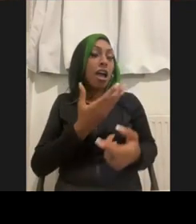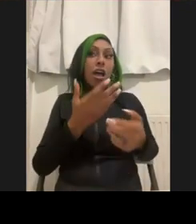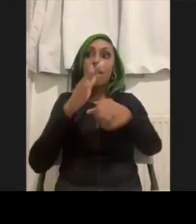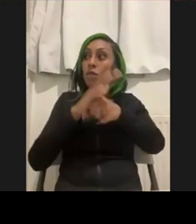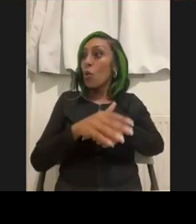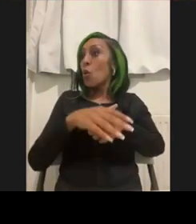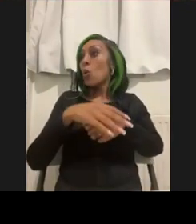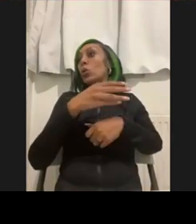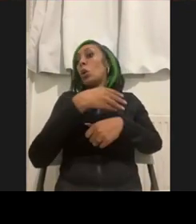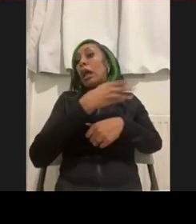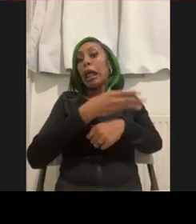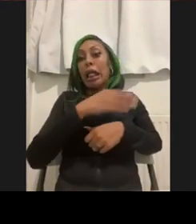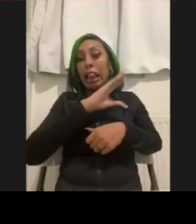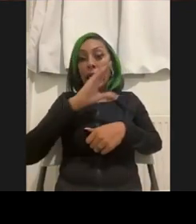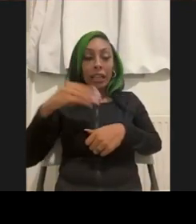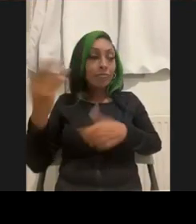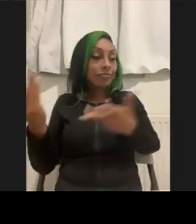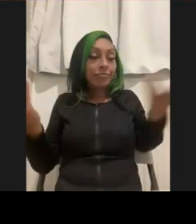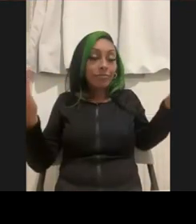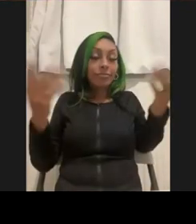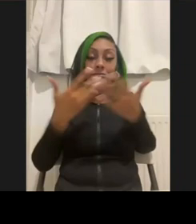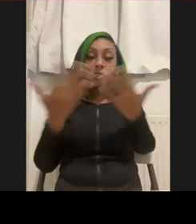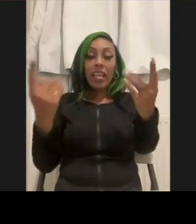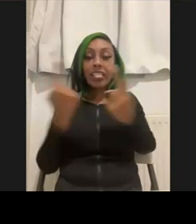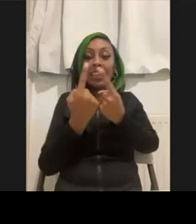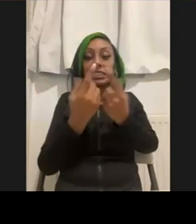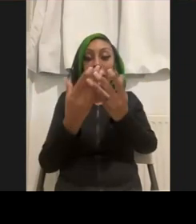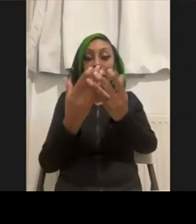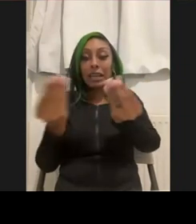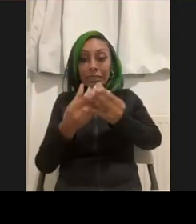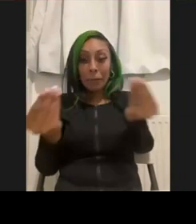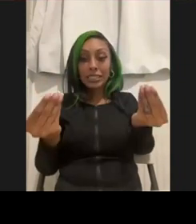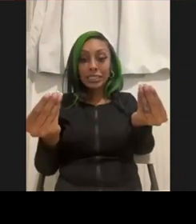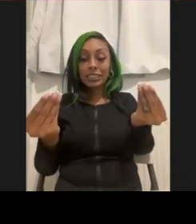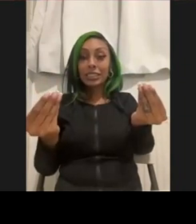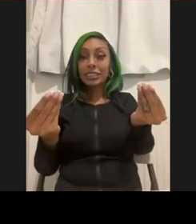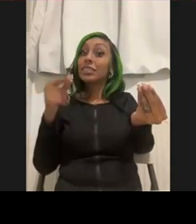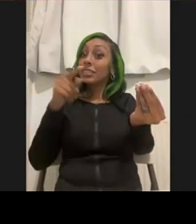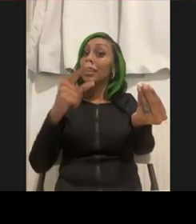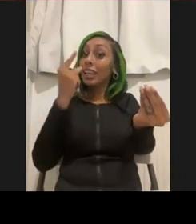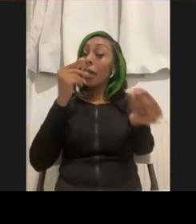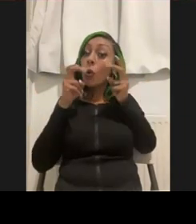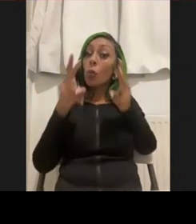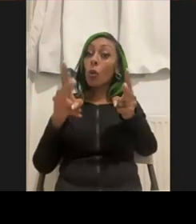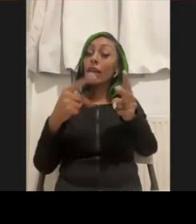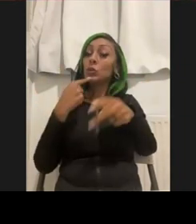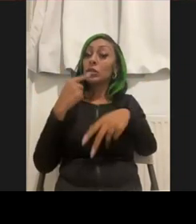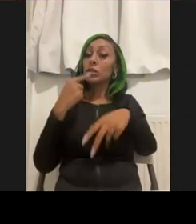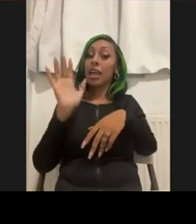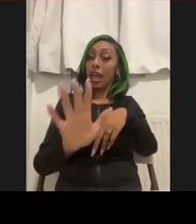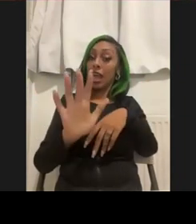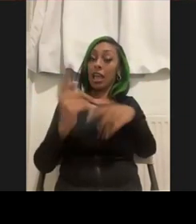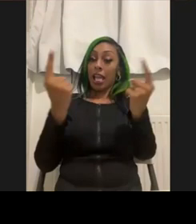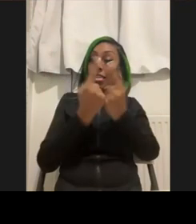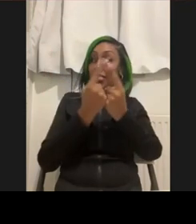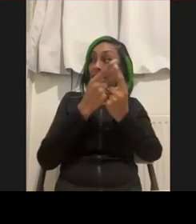and you know, sort of miss out and aren't very good at capturing. But they can be ways of saying, actually, the things that people are